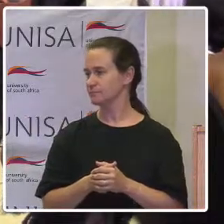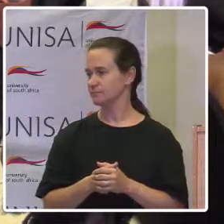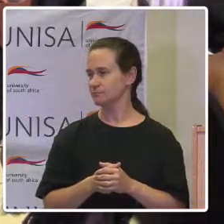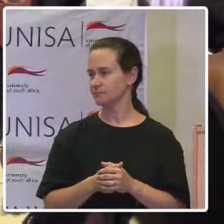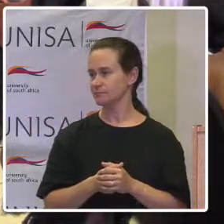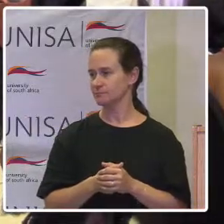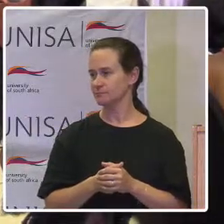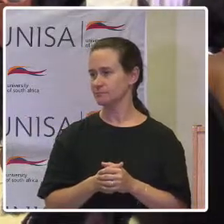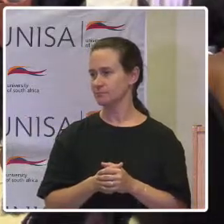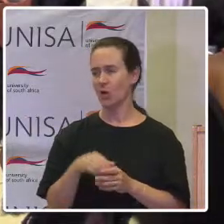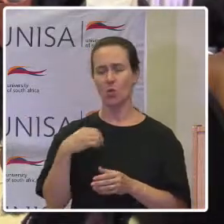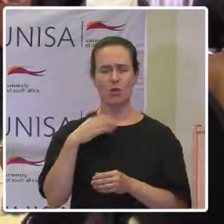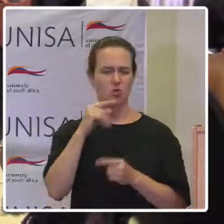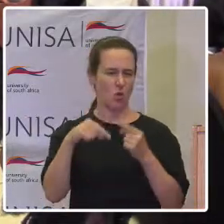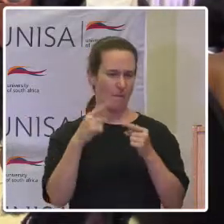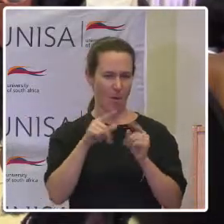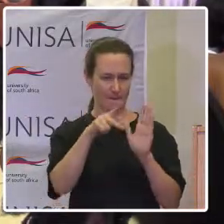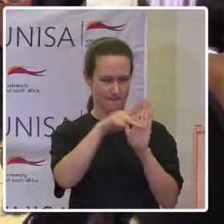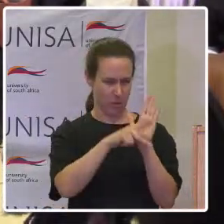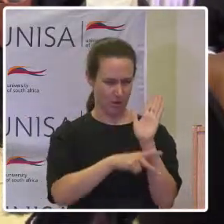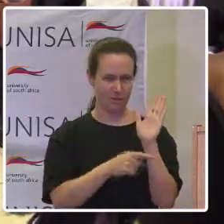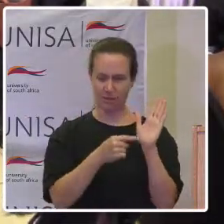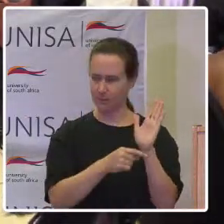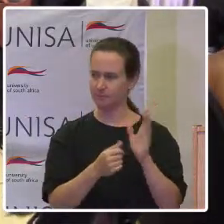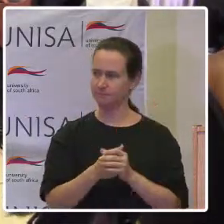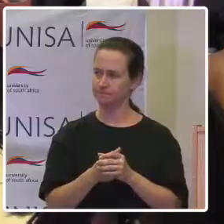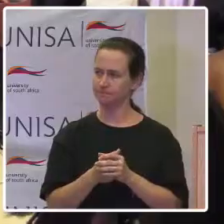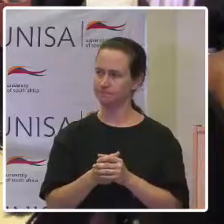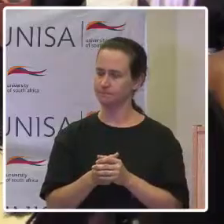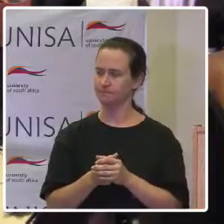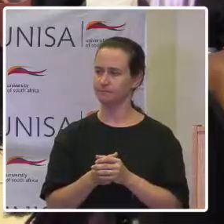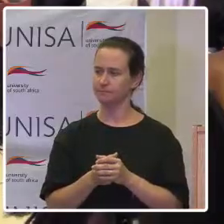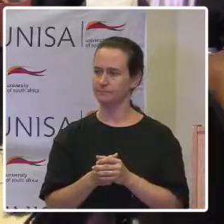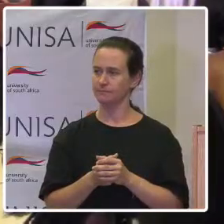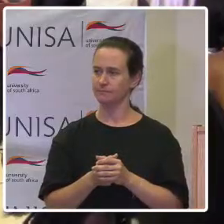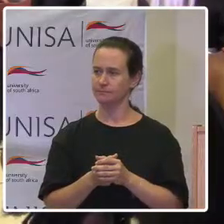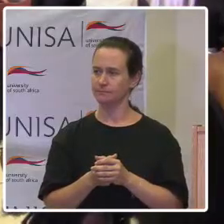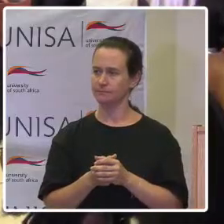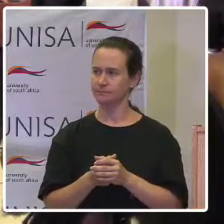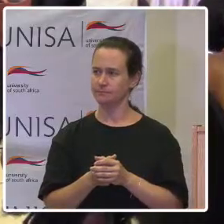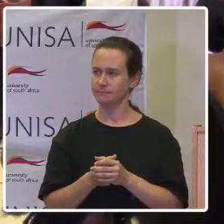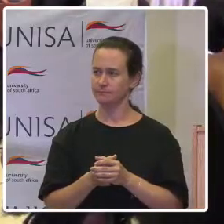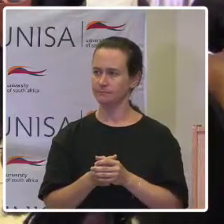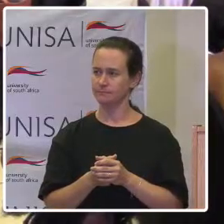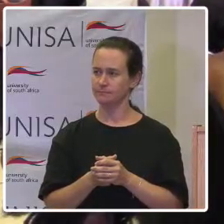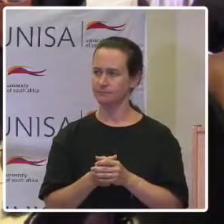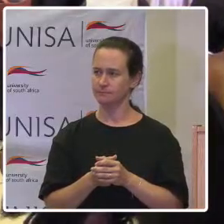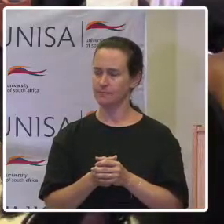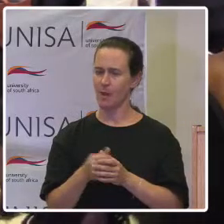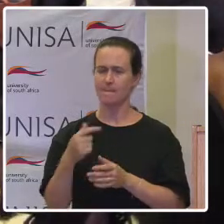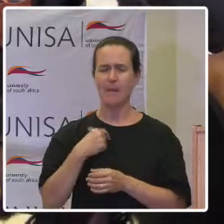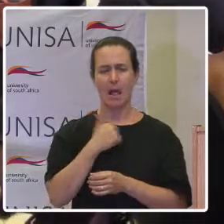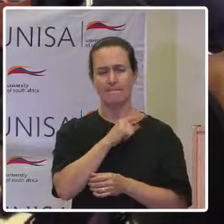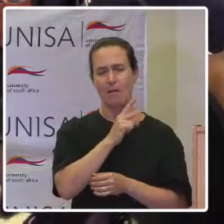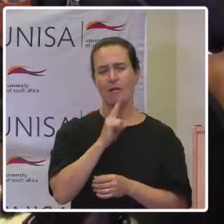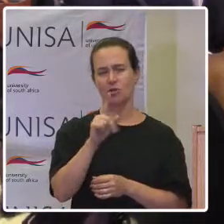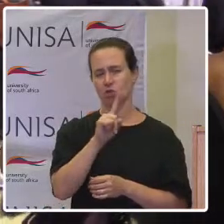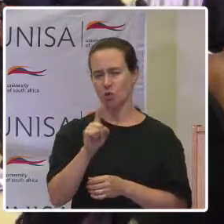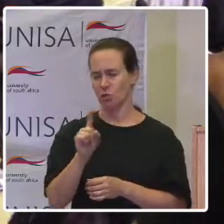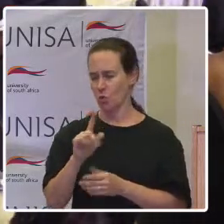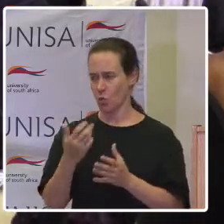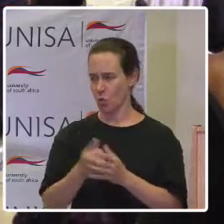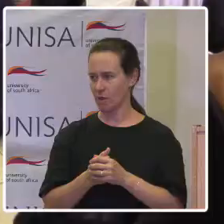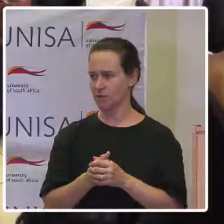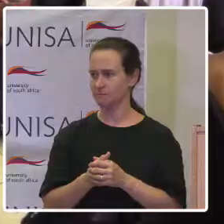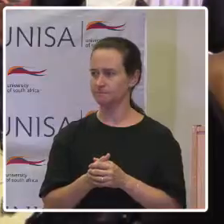we're dealing with policy here. The question I would want you to respond to, one of the questions